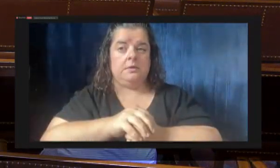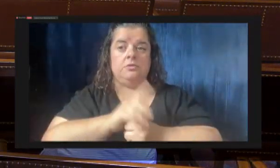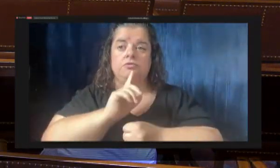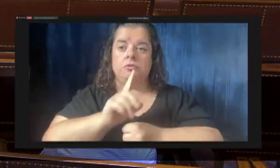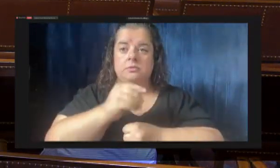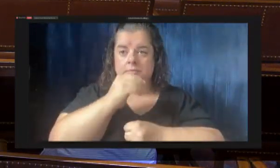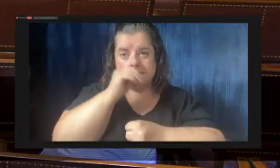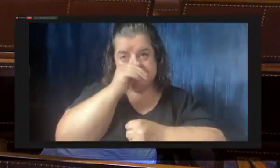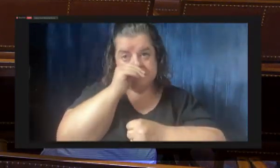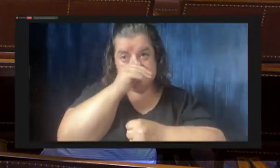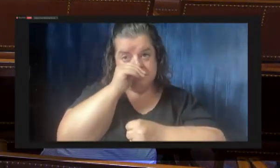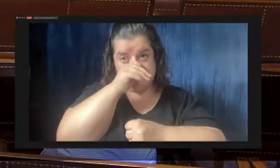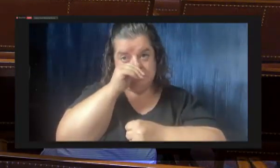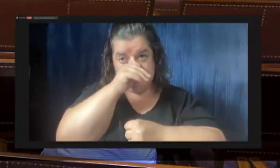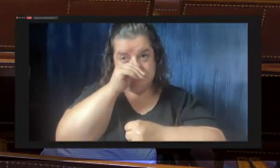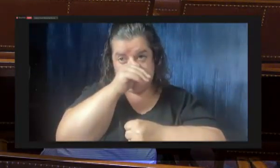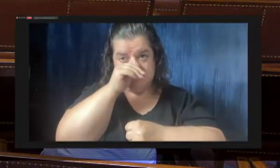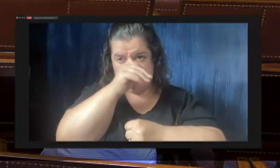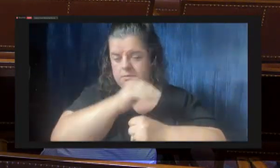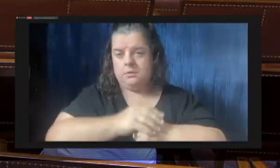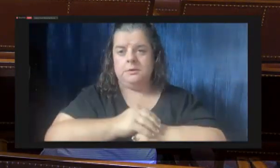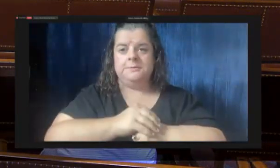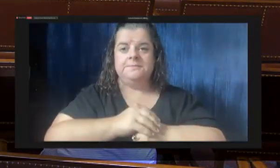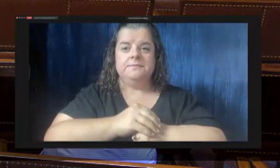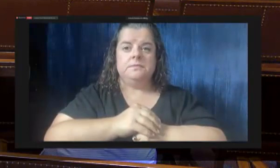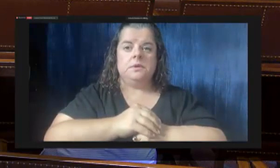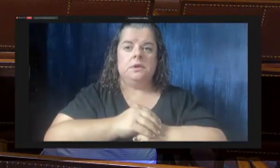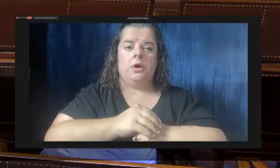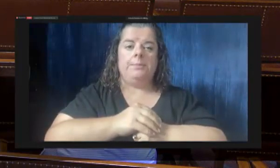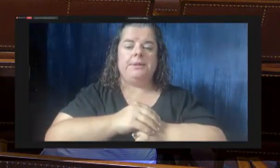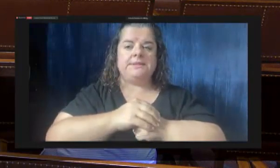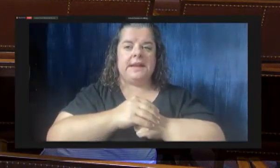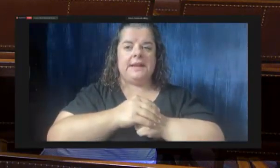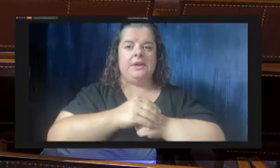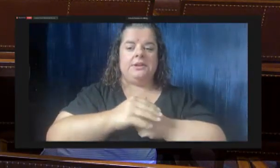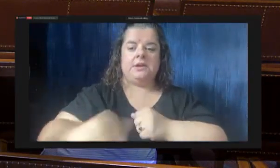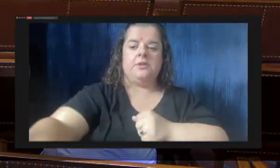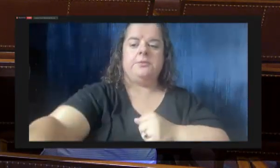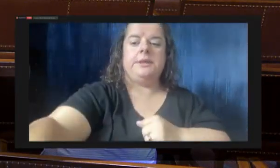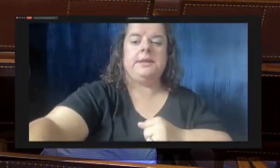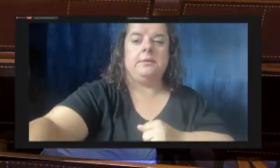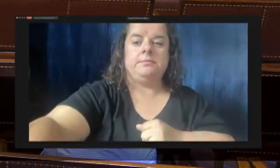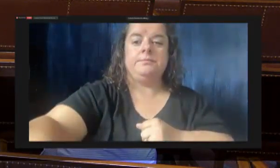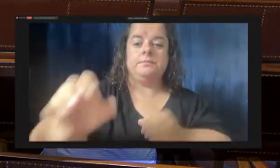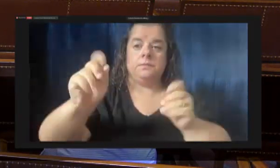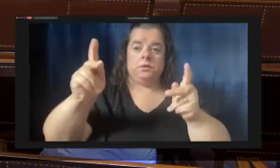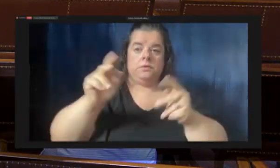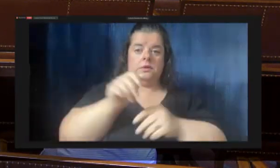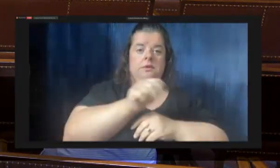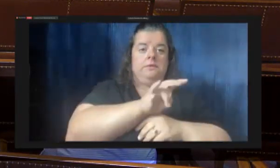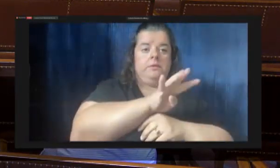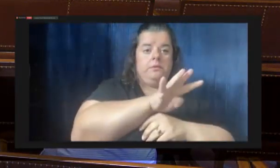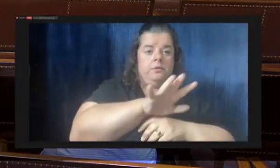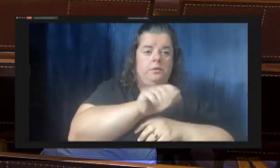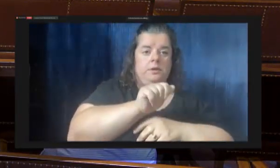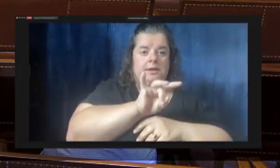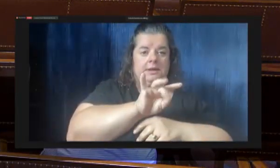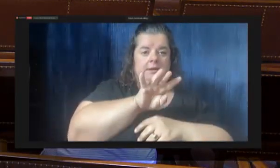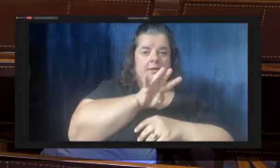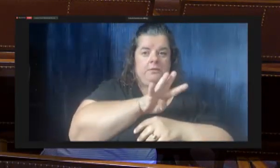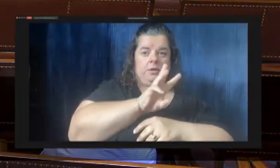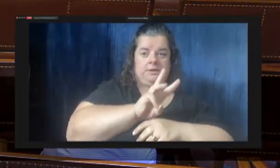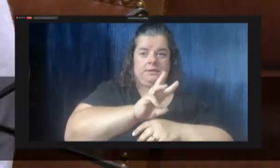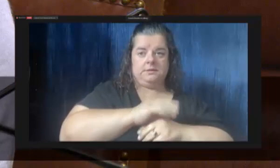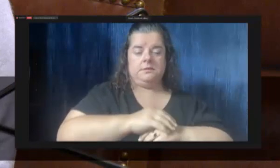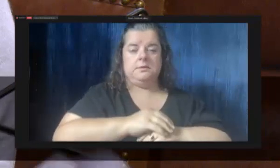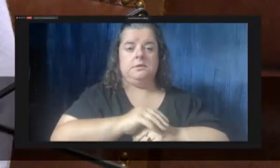to... Yeah. Okay, so Madam Clerk, can we please read Bill 1845 and 1846?